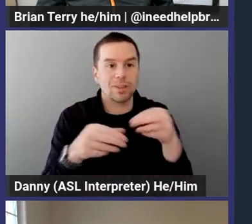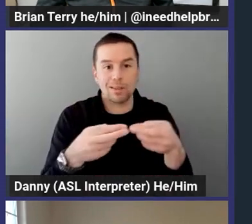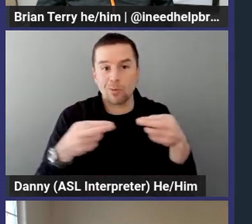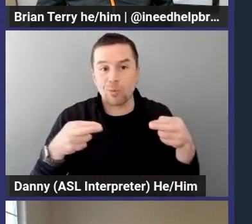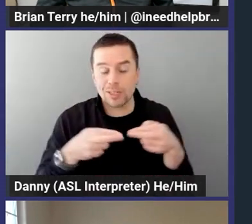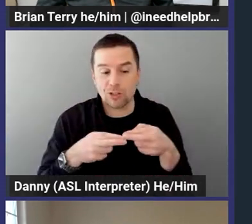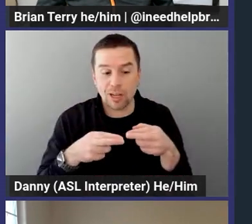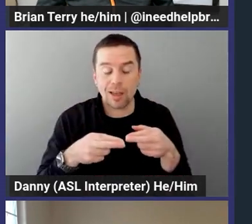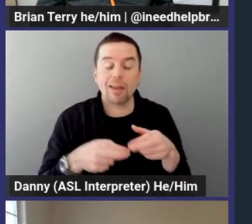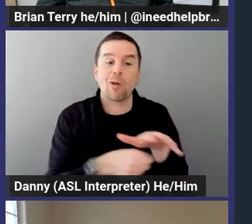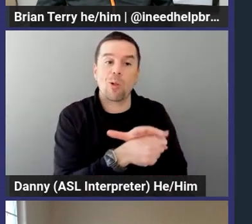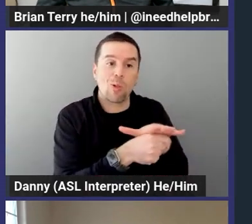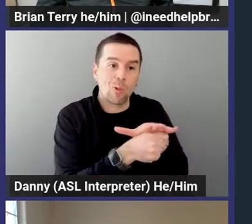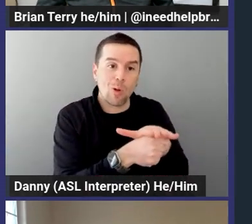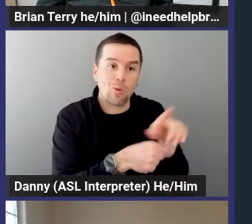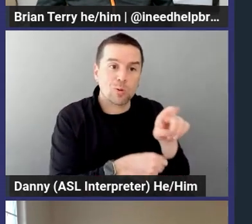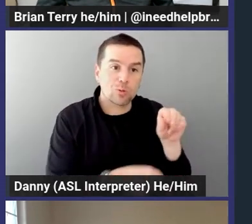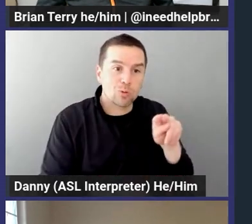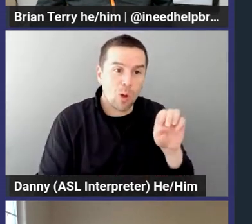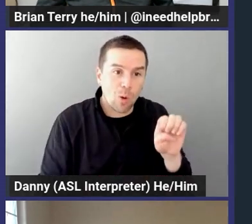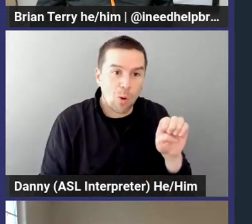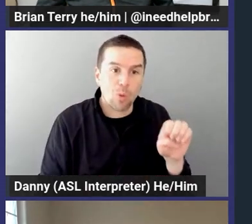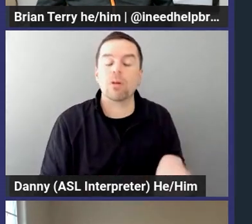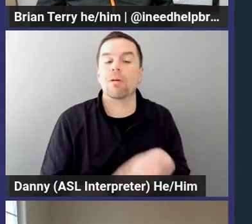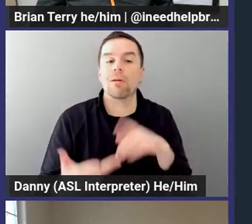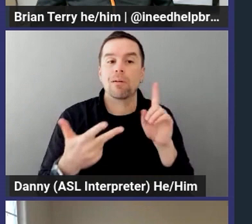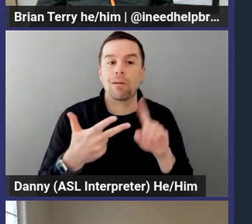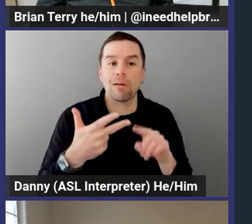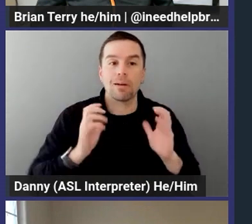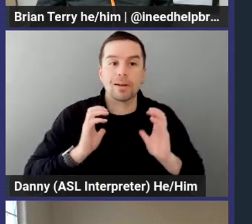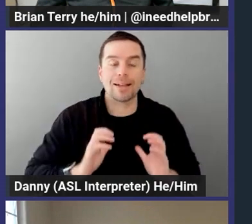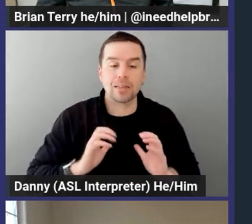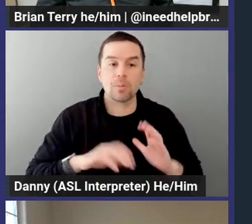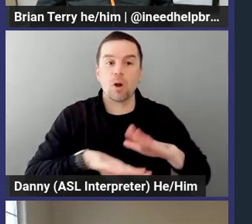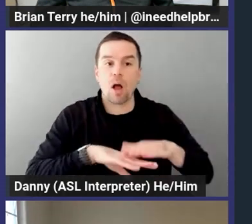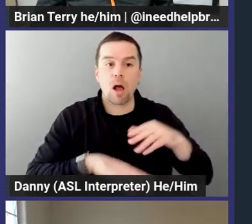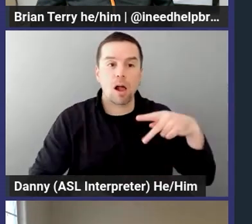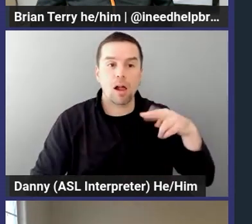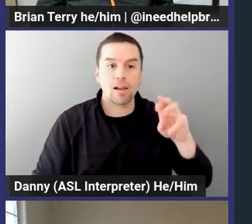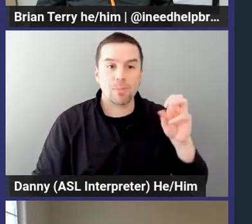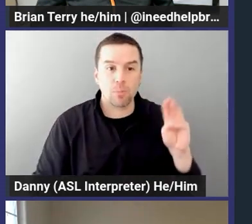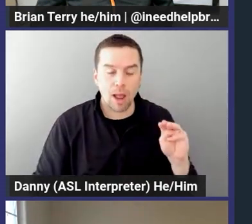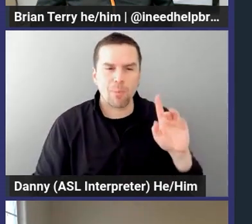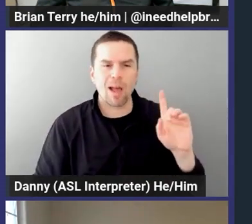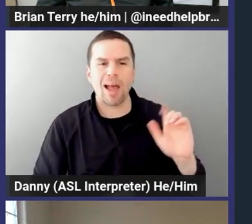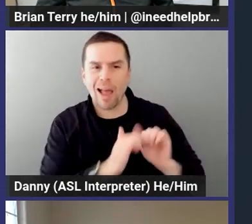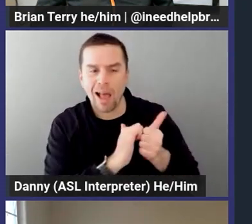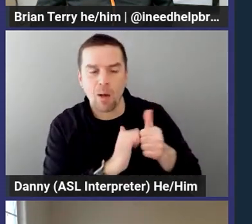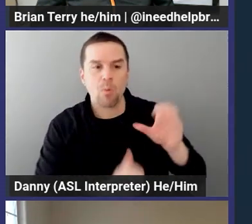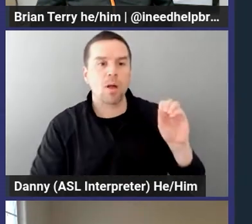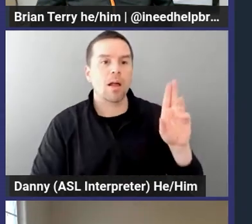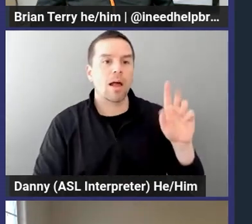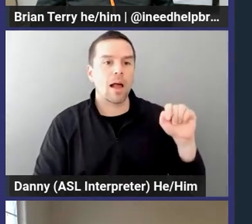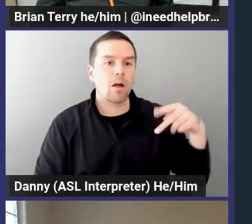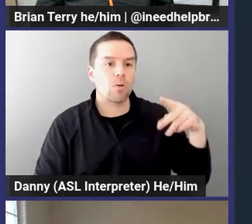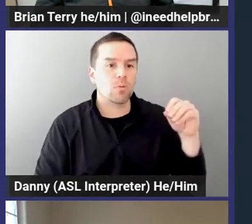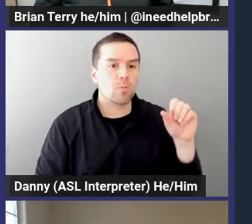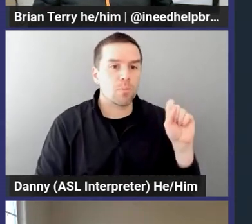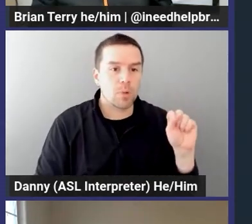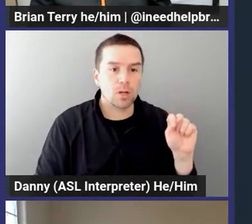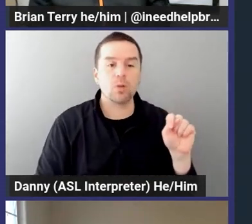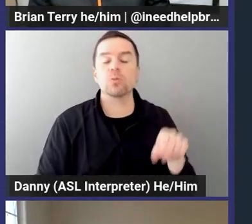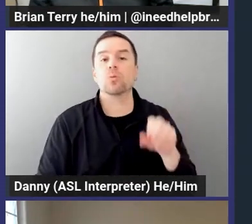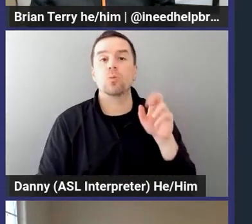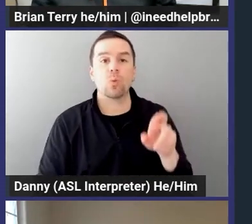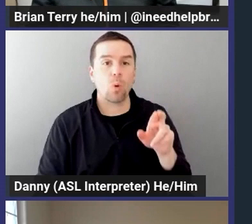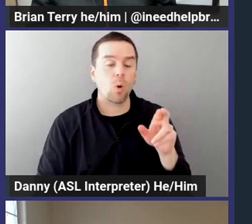zone, right? And it can be hosted on a customer premises on outpost, or in case of a disconnected completely environment need,